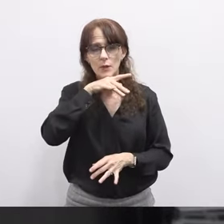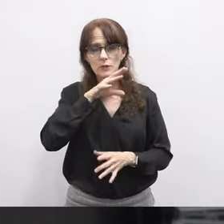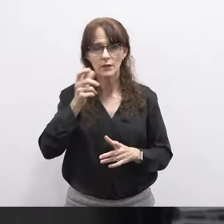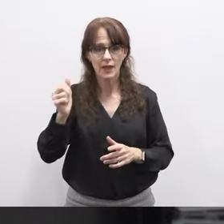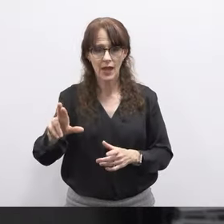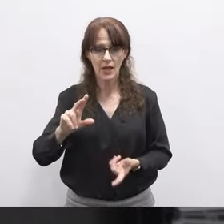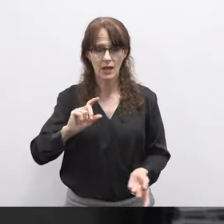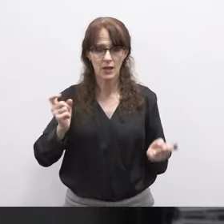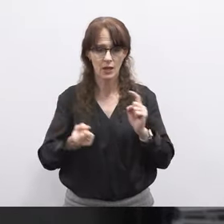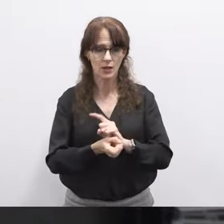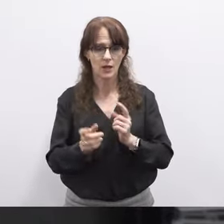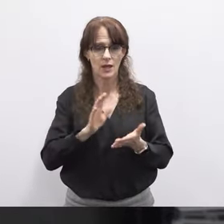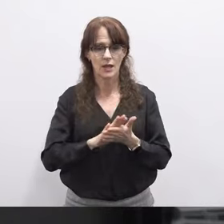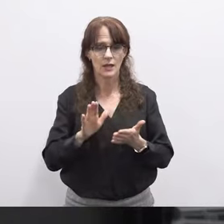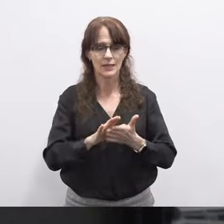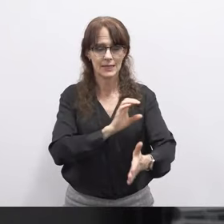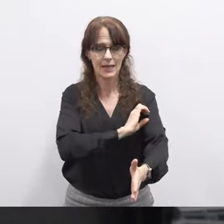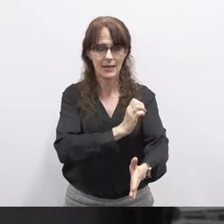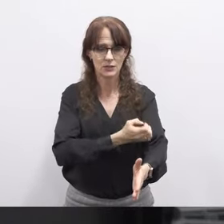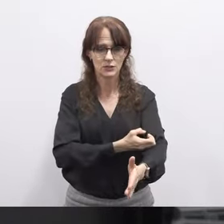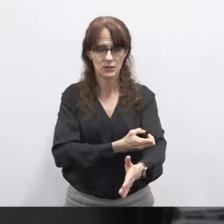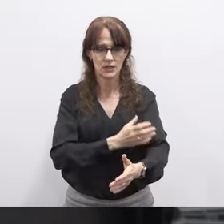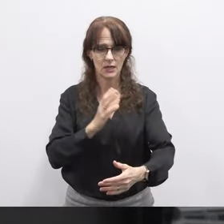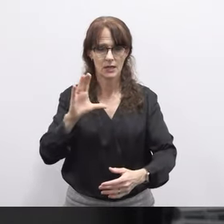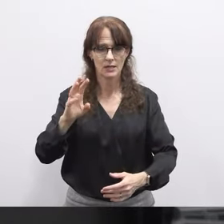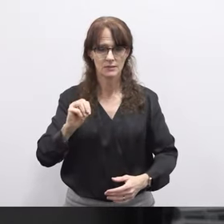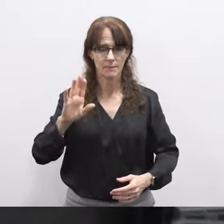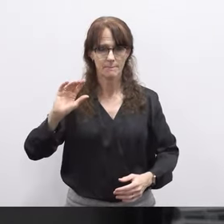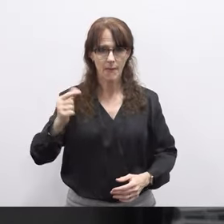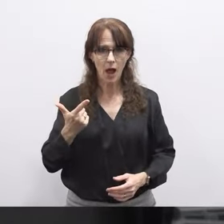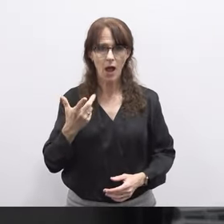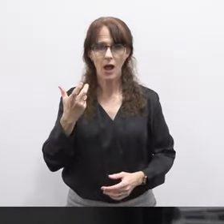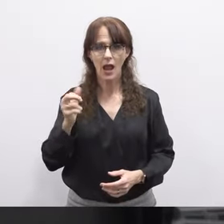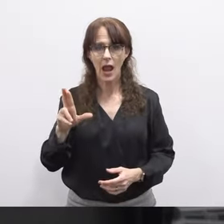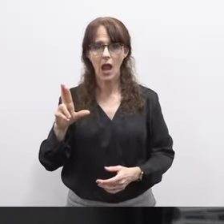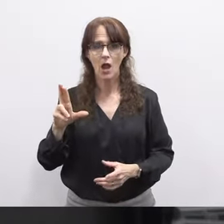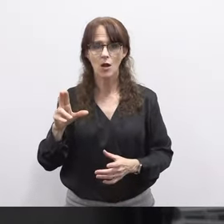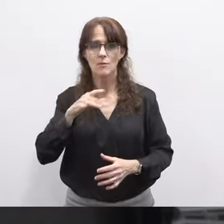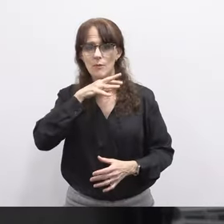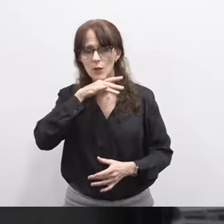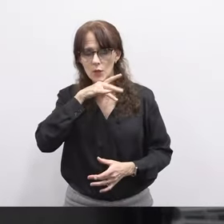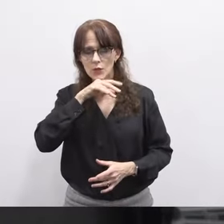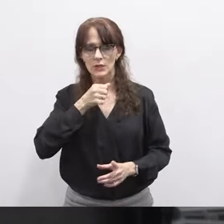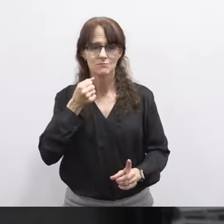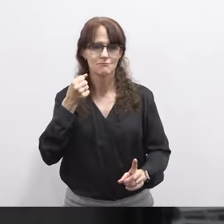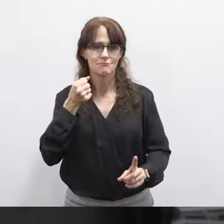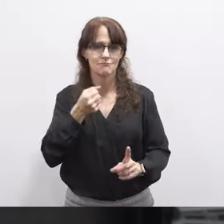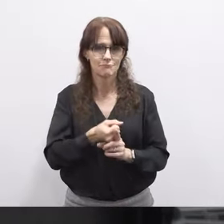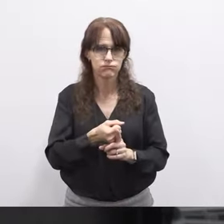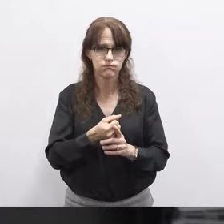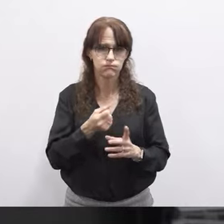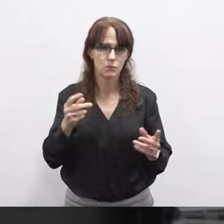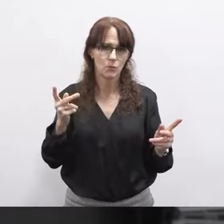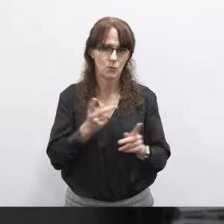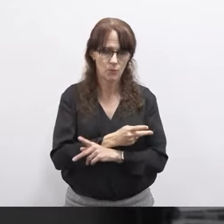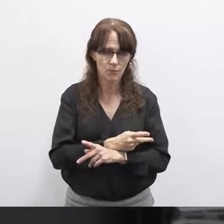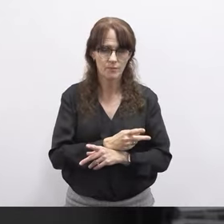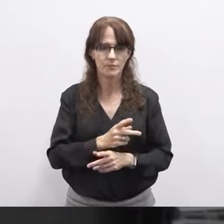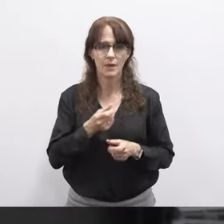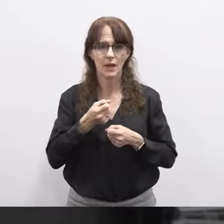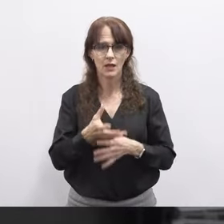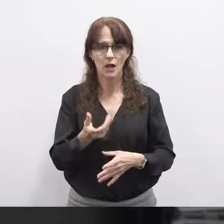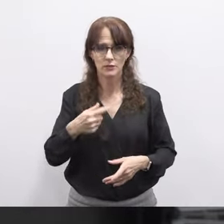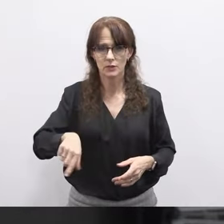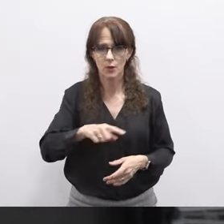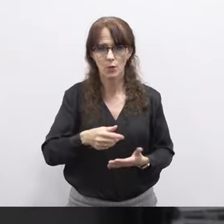by converting to clean energy. Smog and air pollution have been shown to exacerbate the impact of COVID-19, particularly by causing